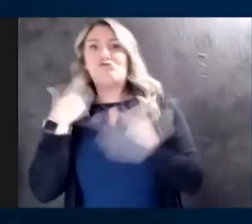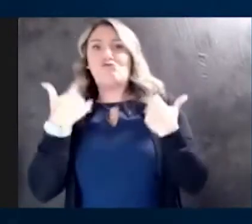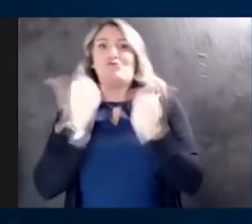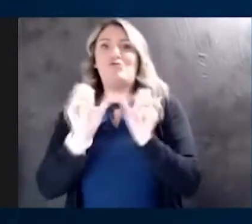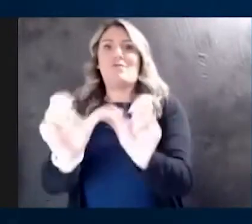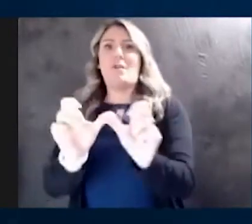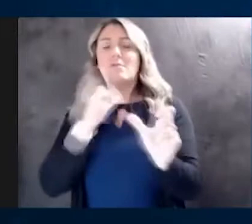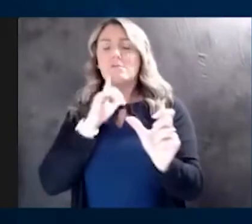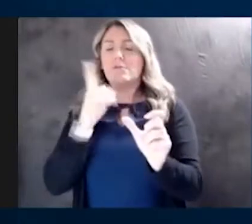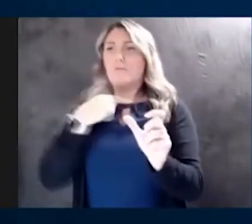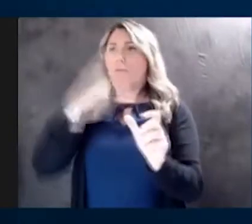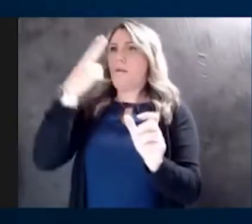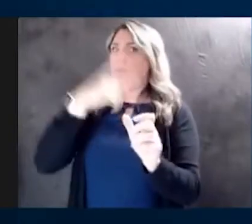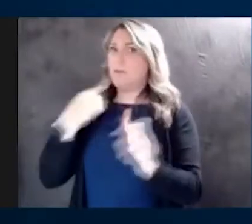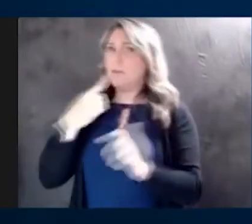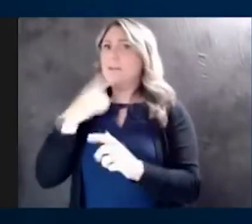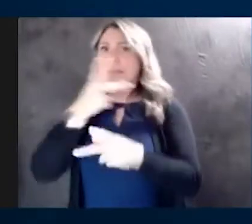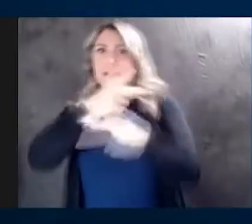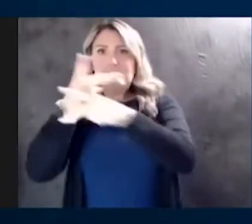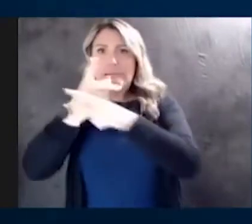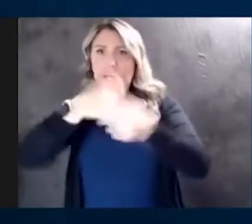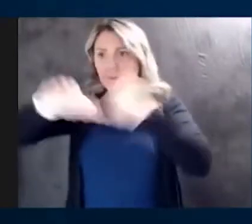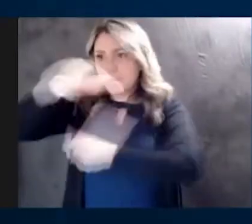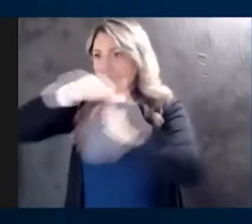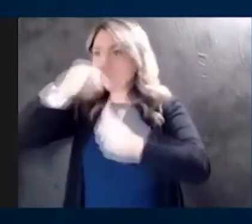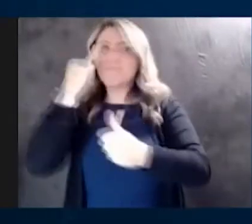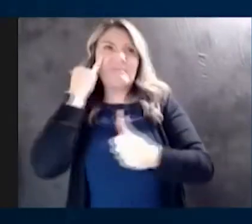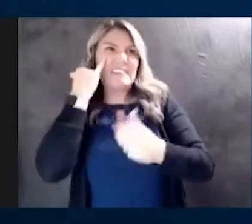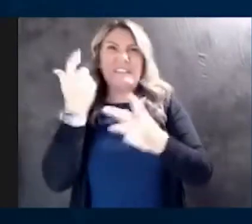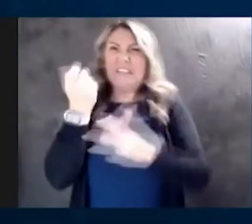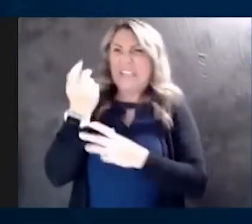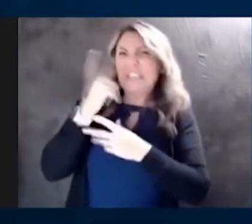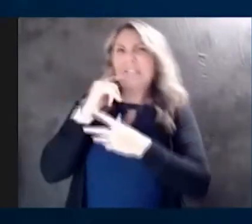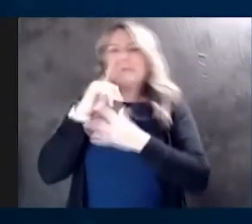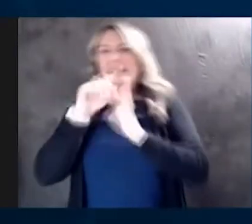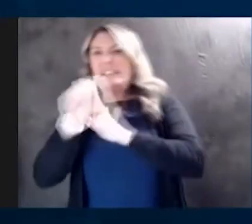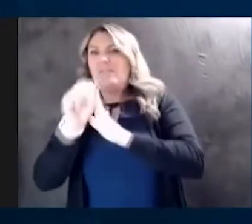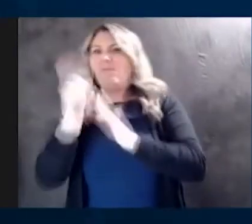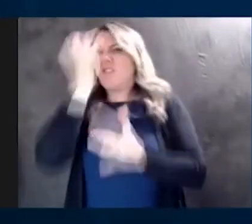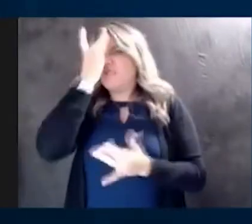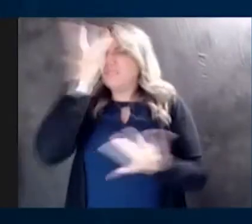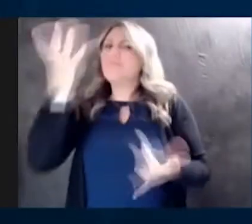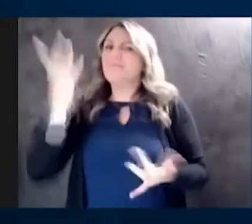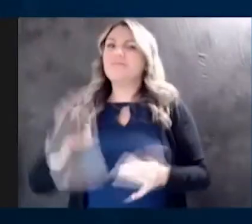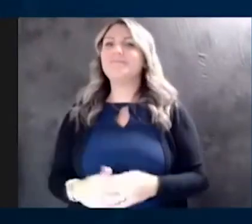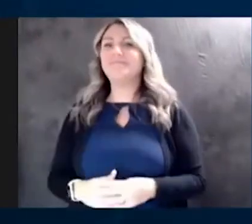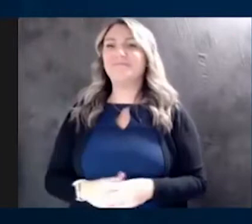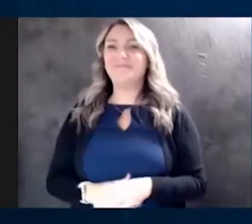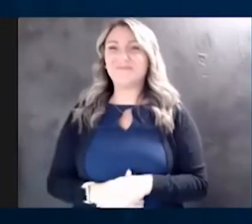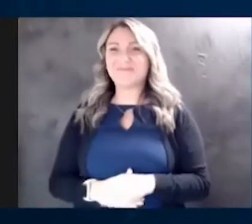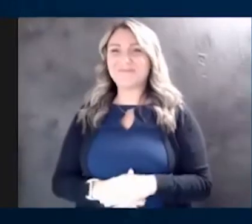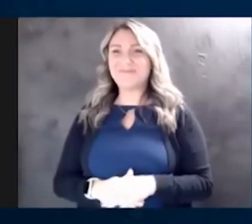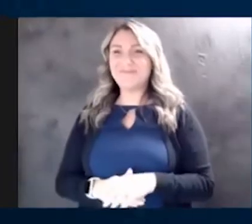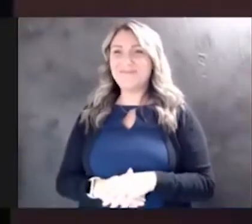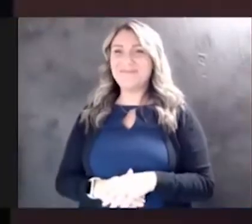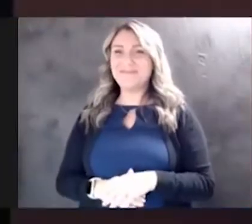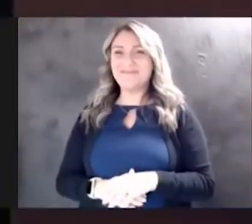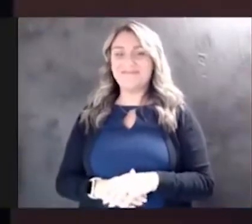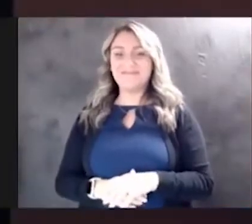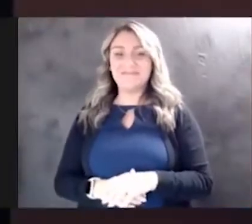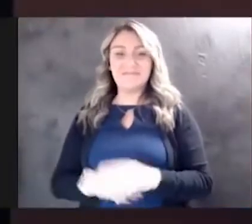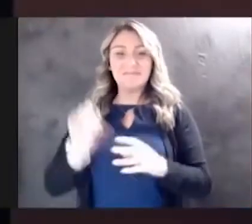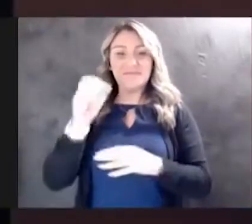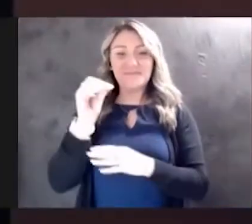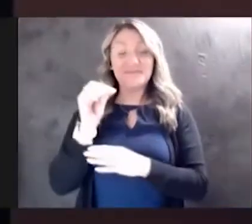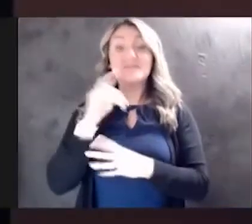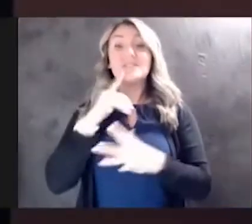we took good care of each other if anybody was having even the slightest inclination of sickness. So, Heather, let's switch